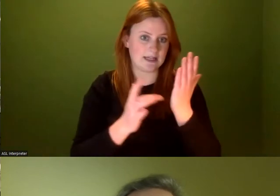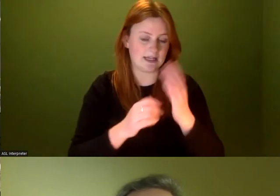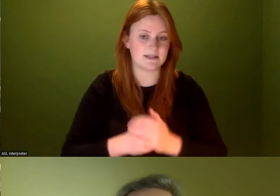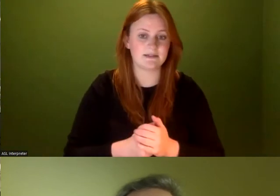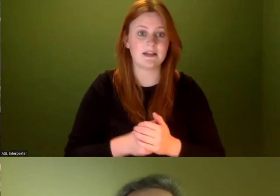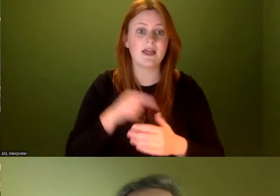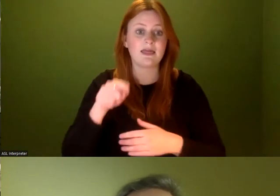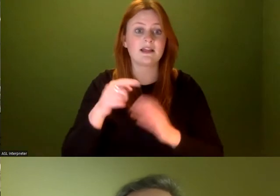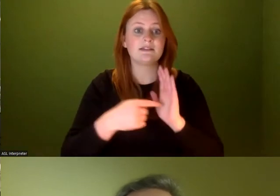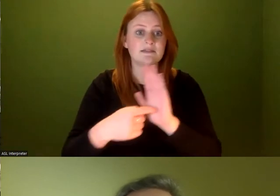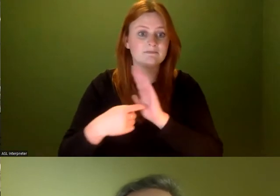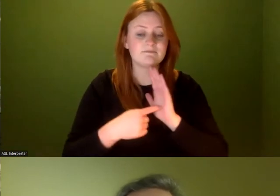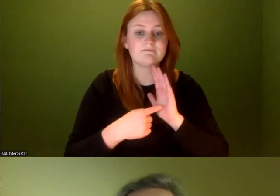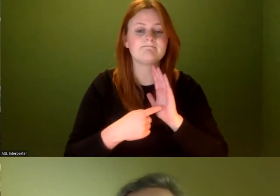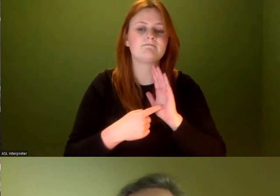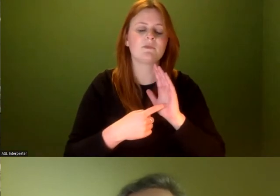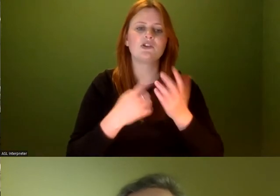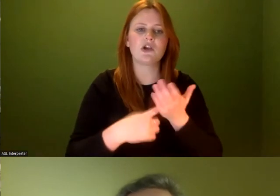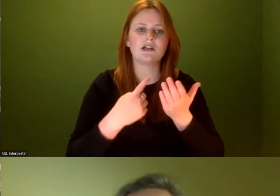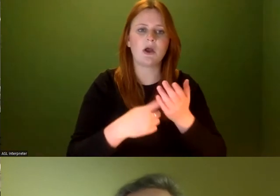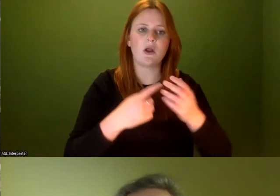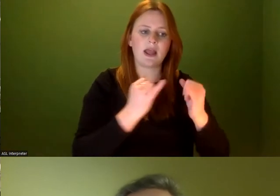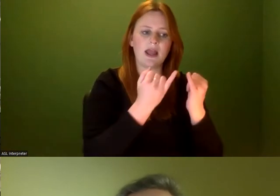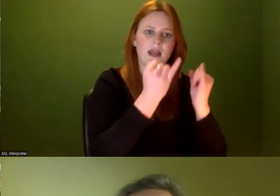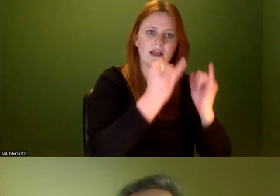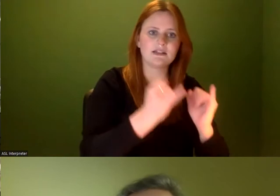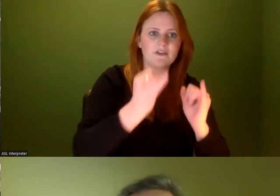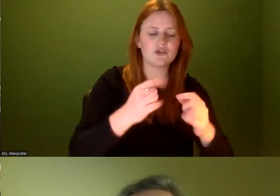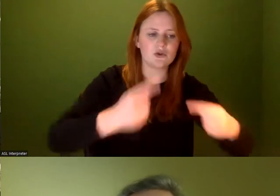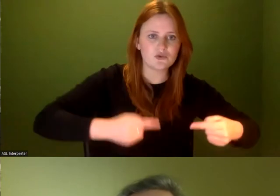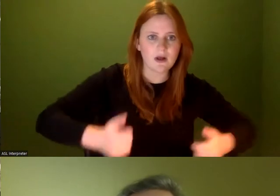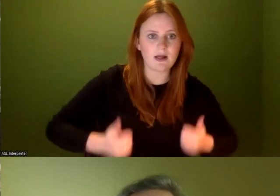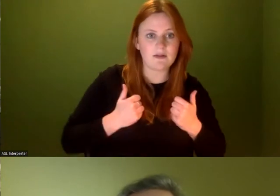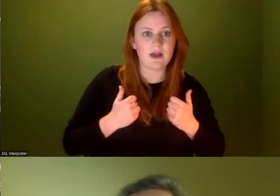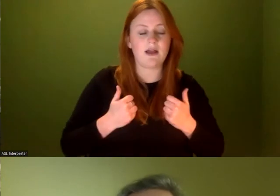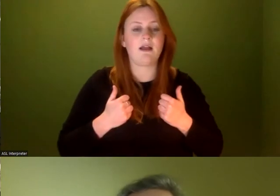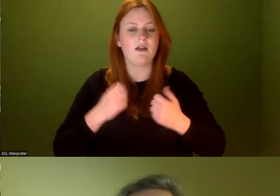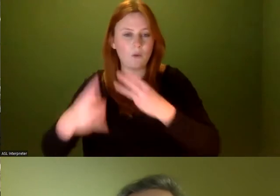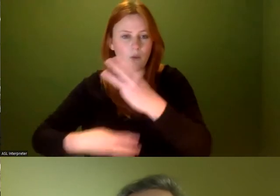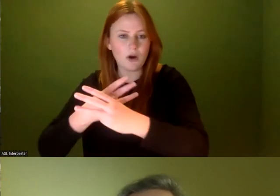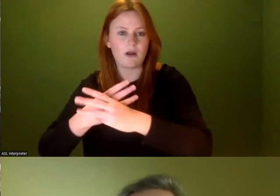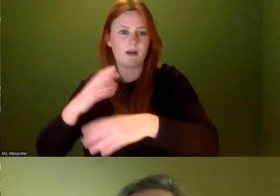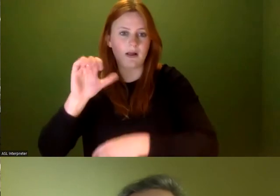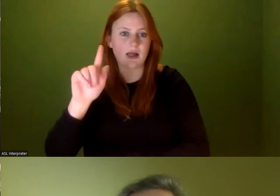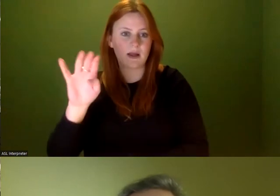survival on an individual level is reflected in the larger picture of the climate crisis that we're facing.